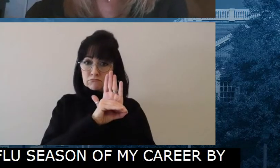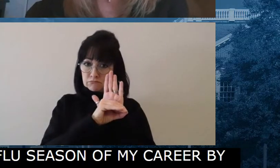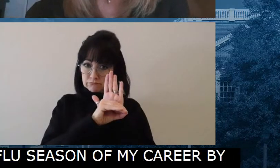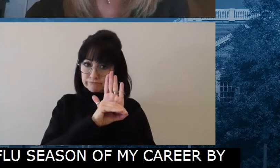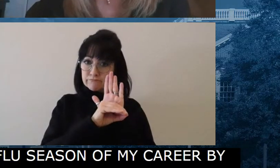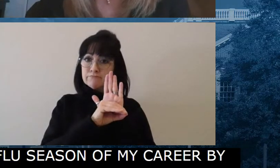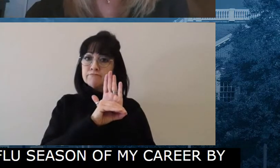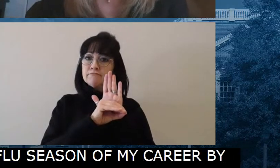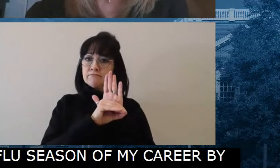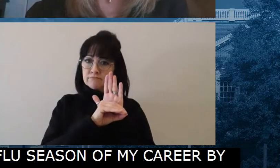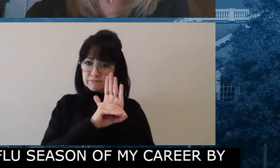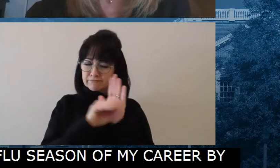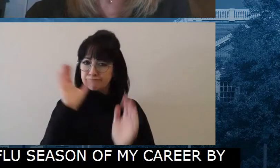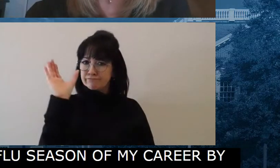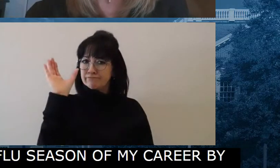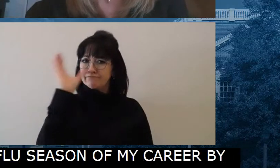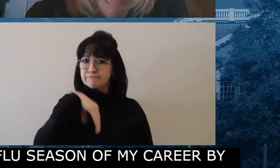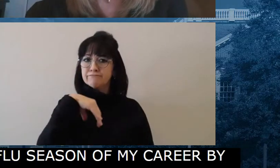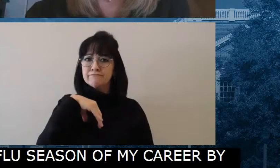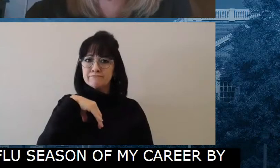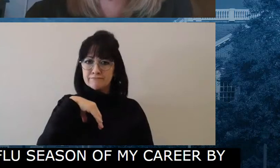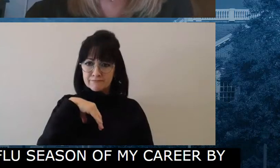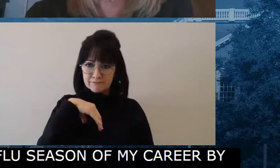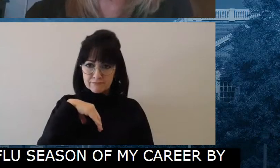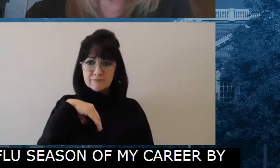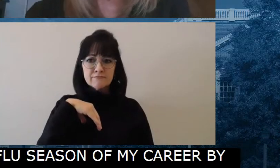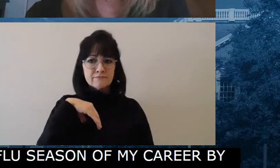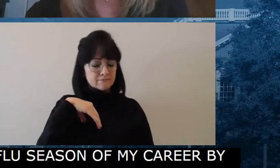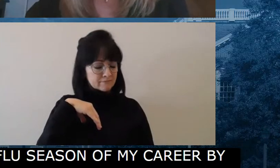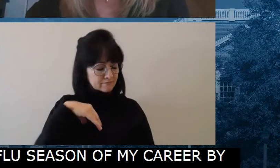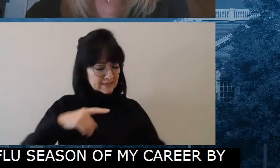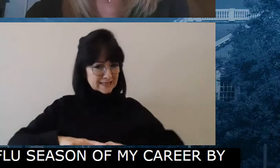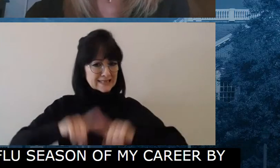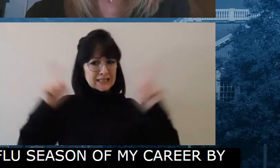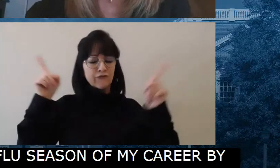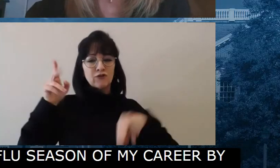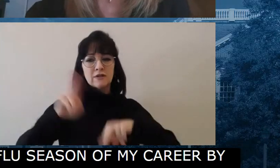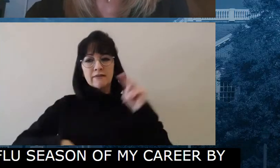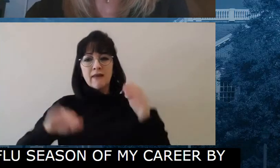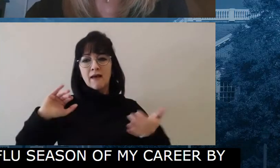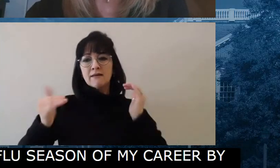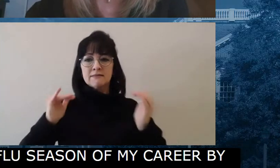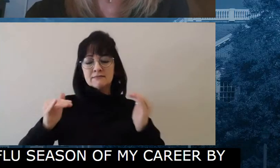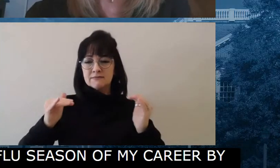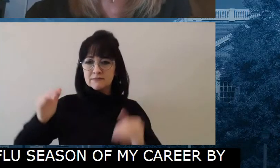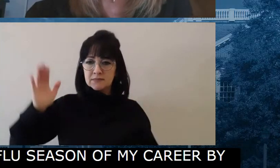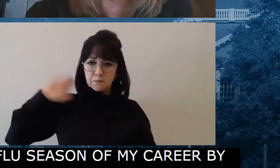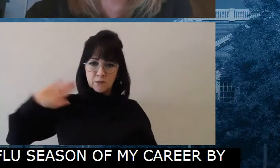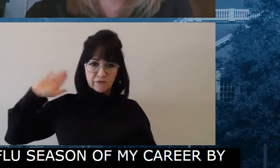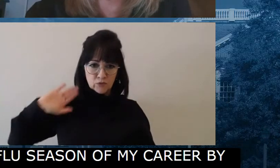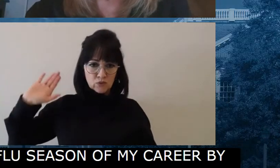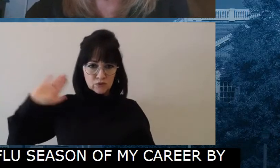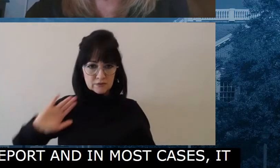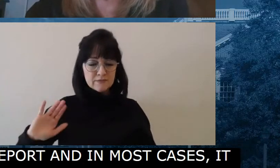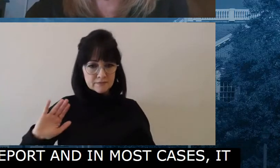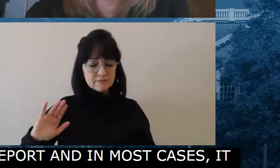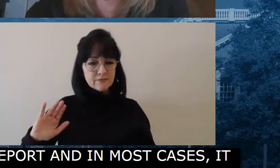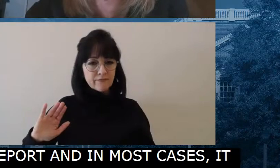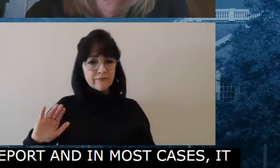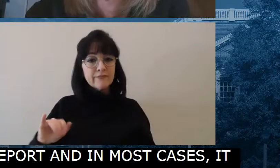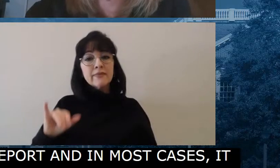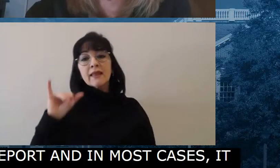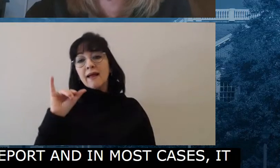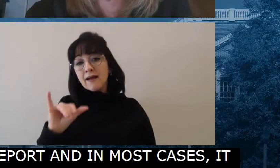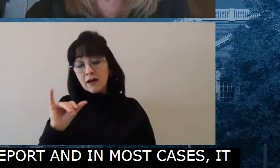incredibly unusual flu season for us. Now we have had some flu seasons where our peak has been in